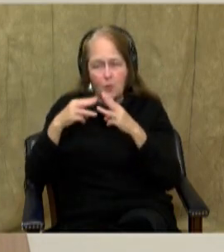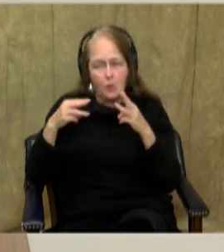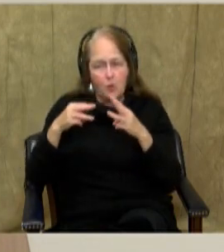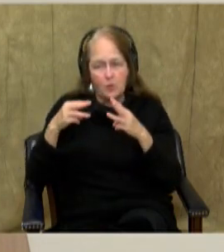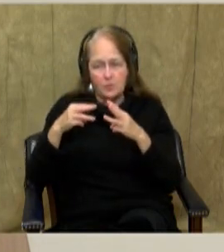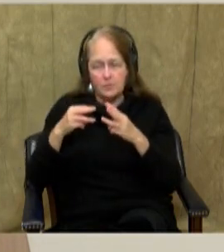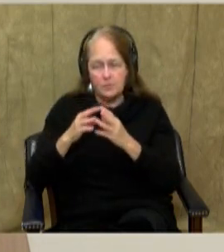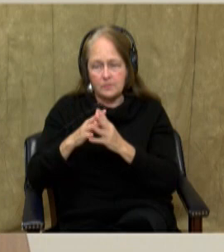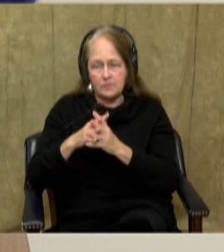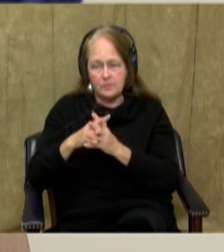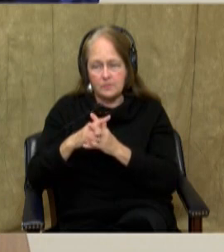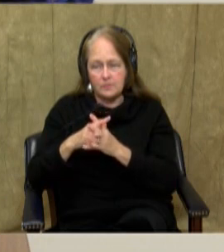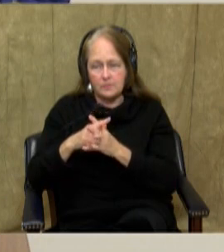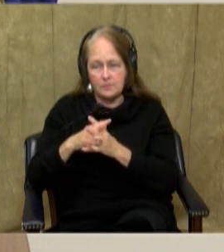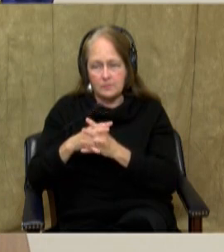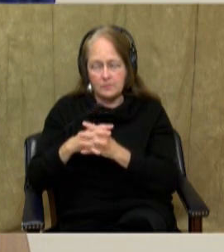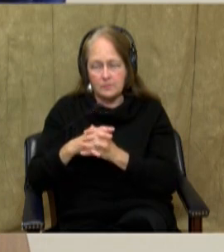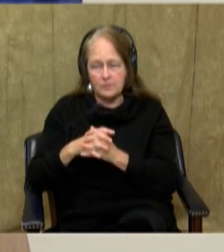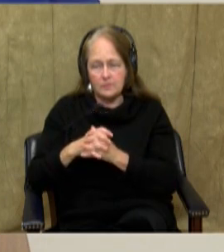altogether.